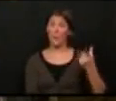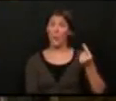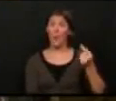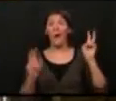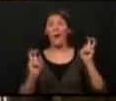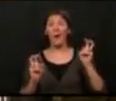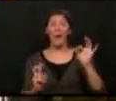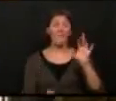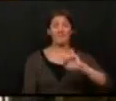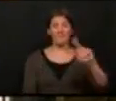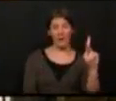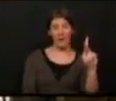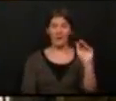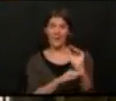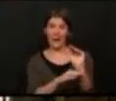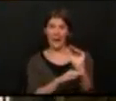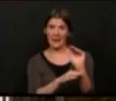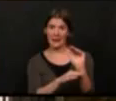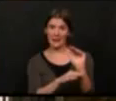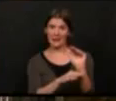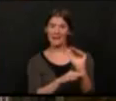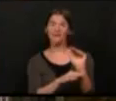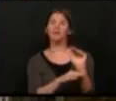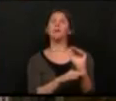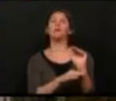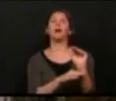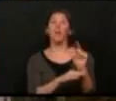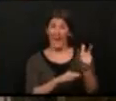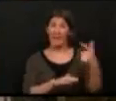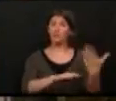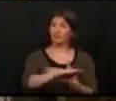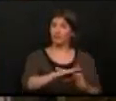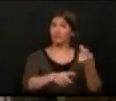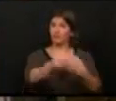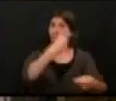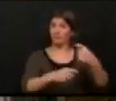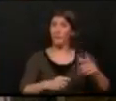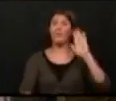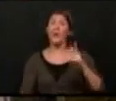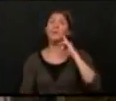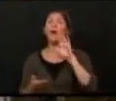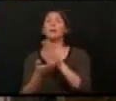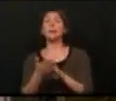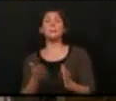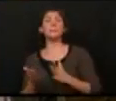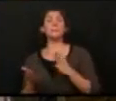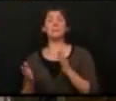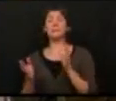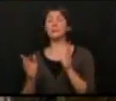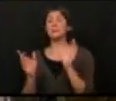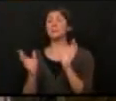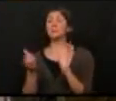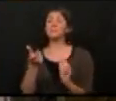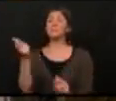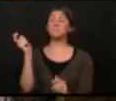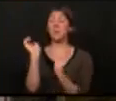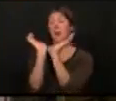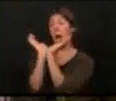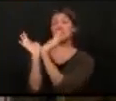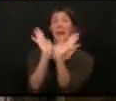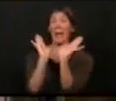they call funk night. They have done a serious remodel. They are no longer a cocktail lounge. There